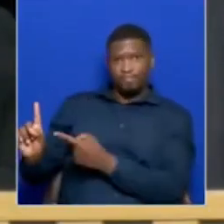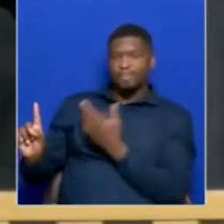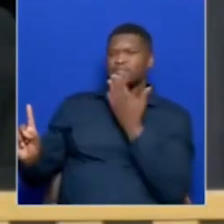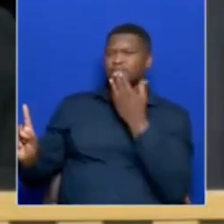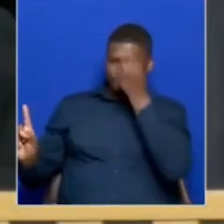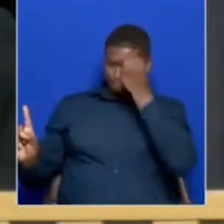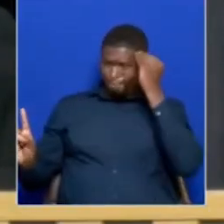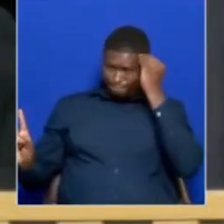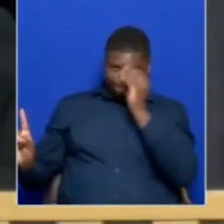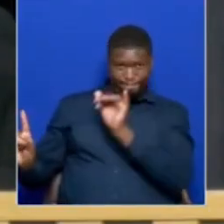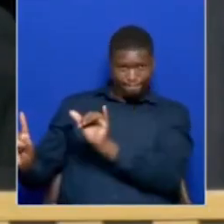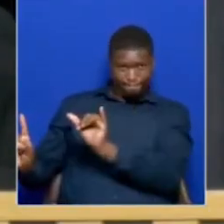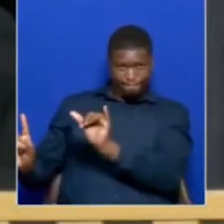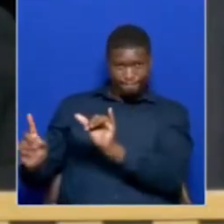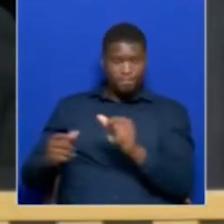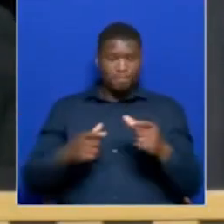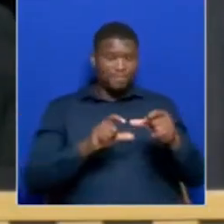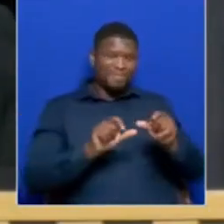then say,